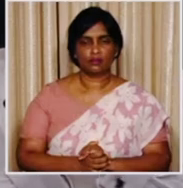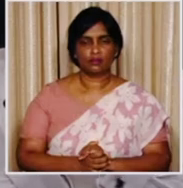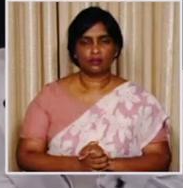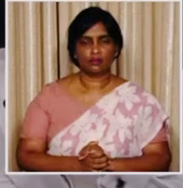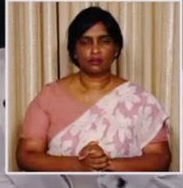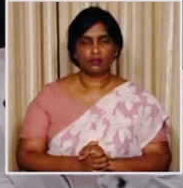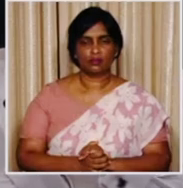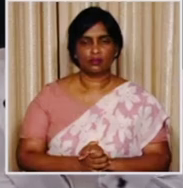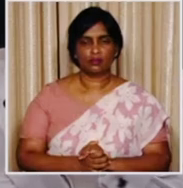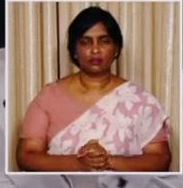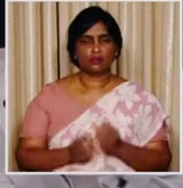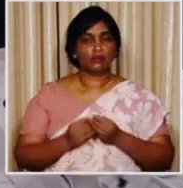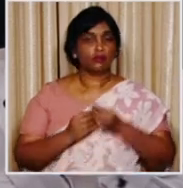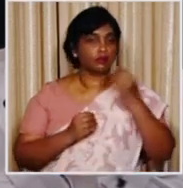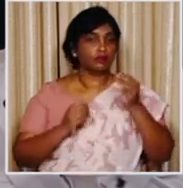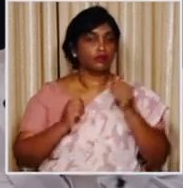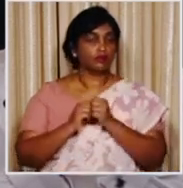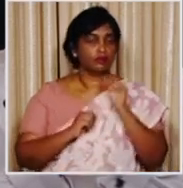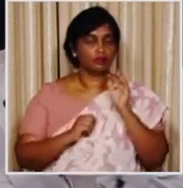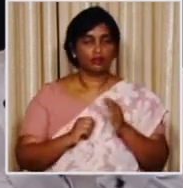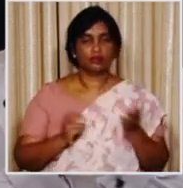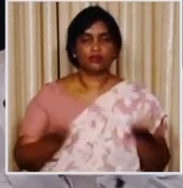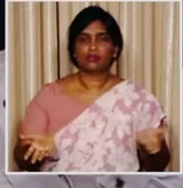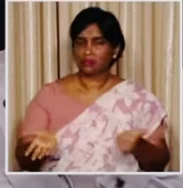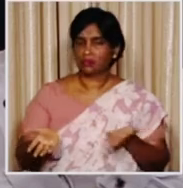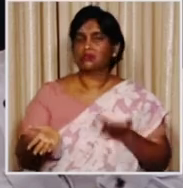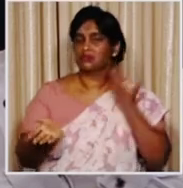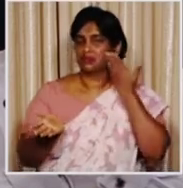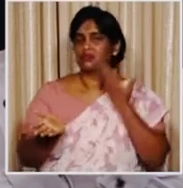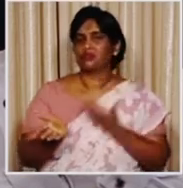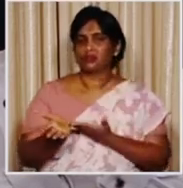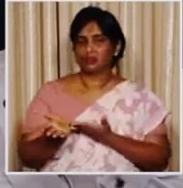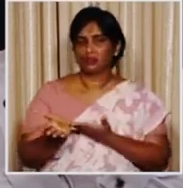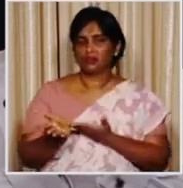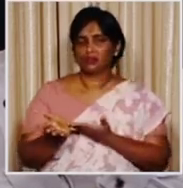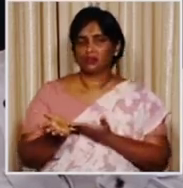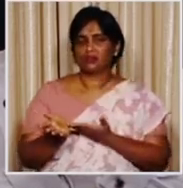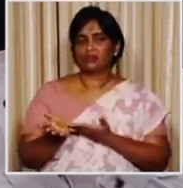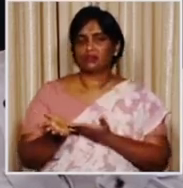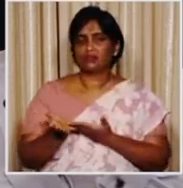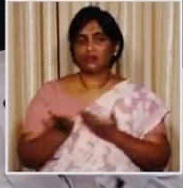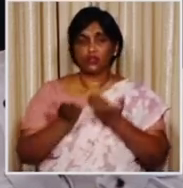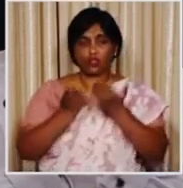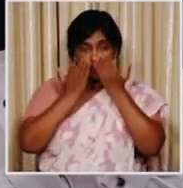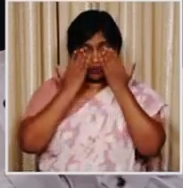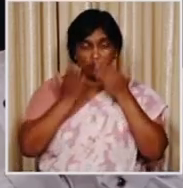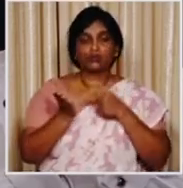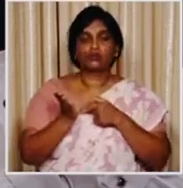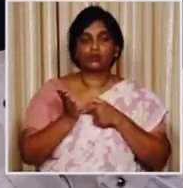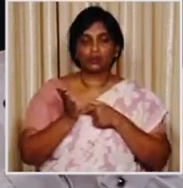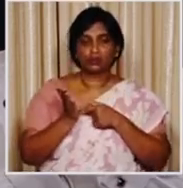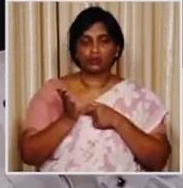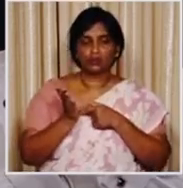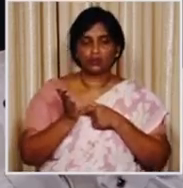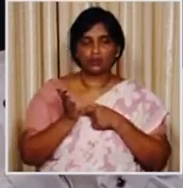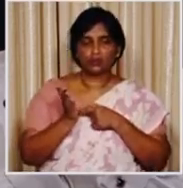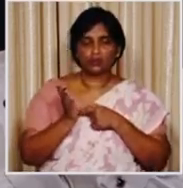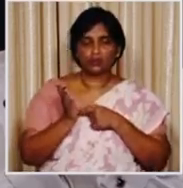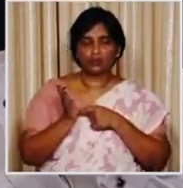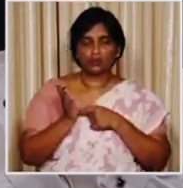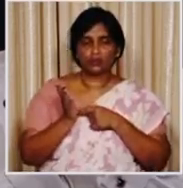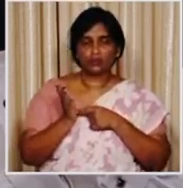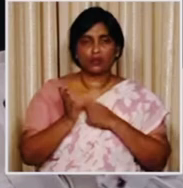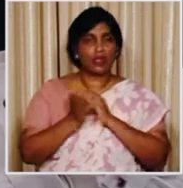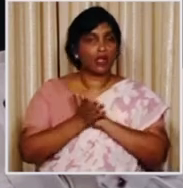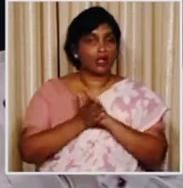sandaha deela thiyena wadak. Me meka evilla sakshiye me me